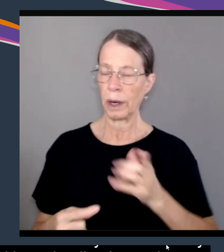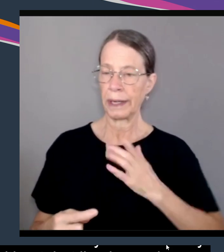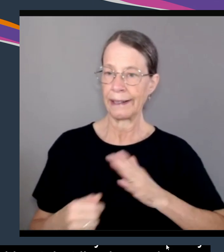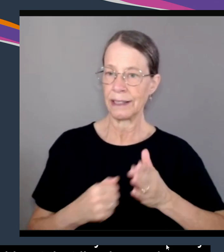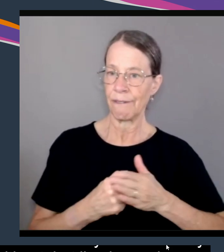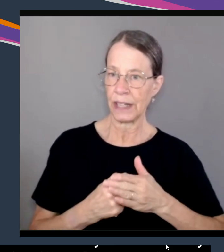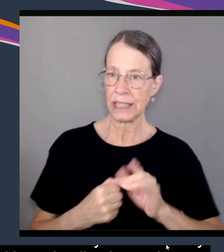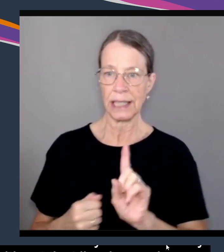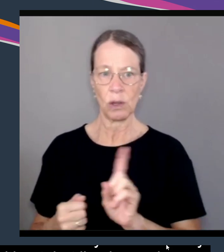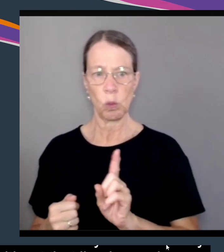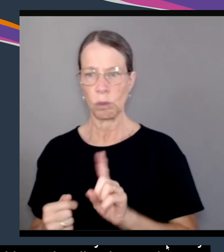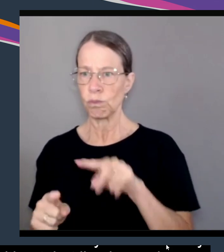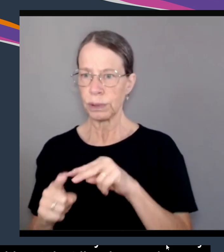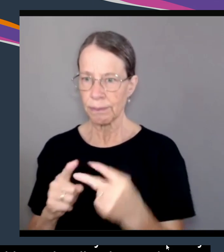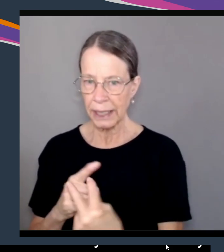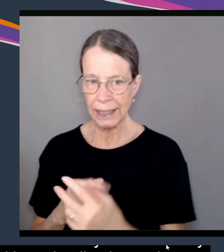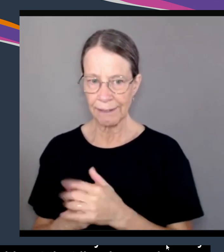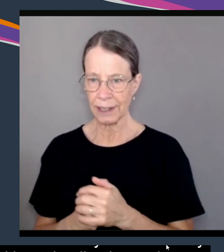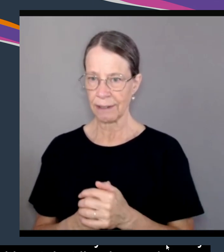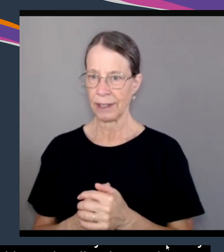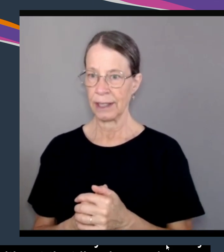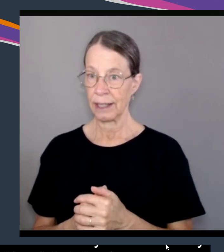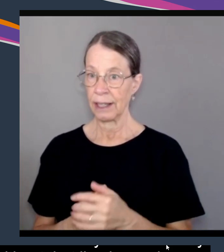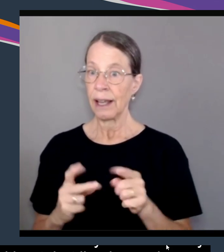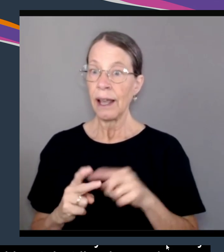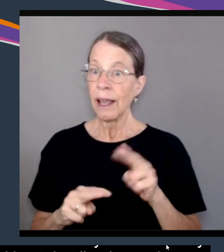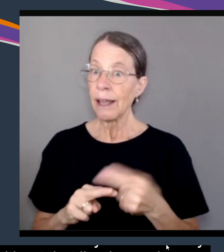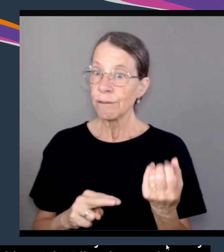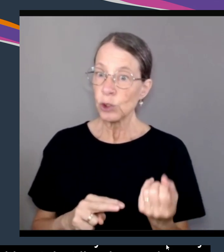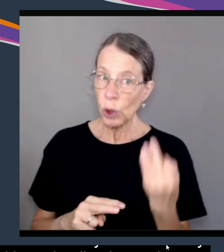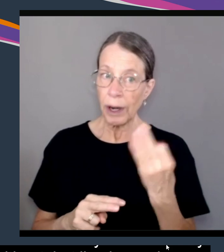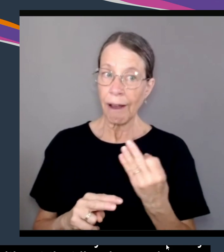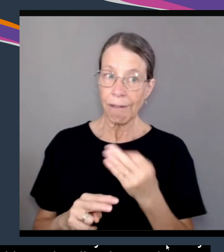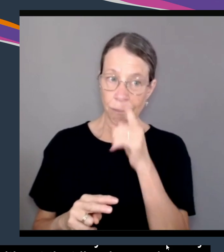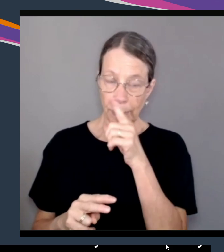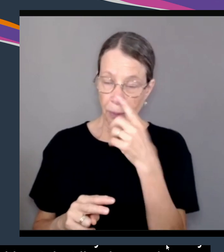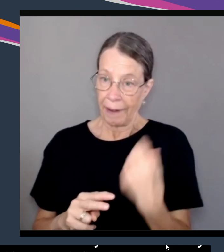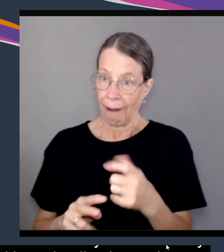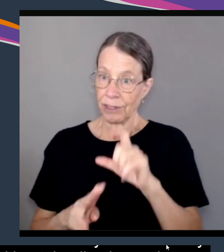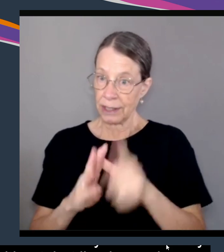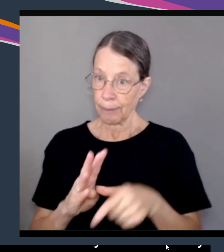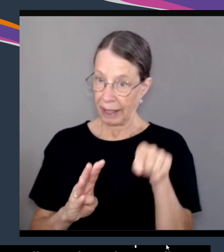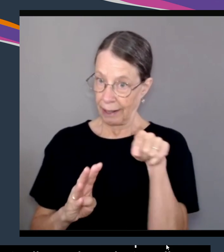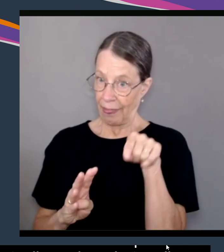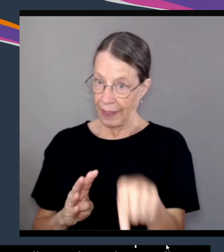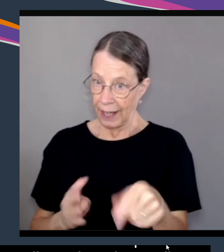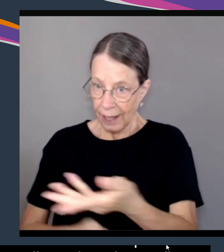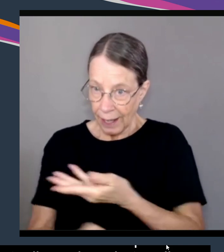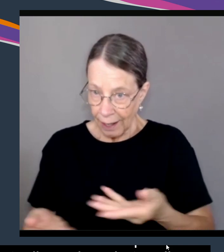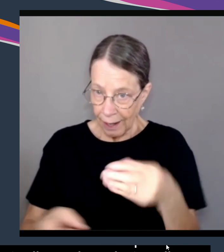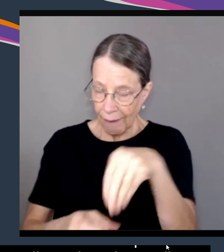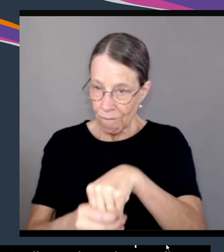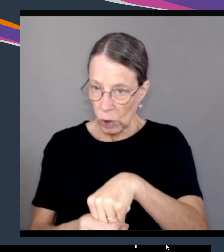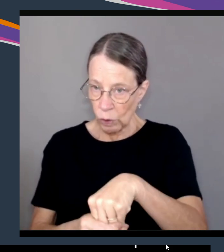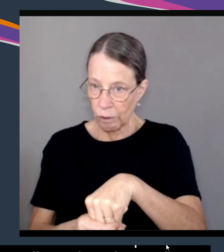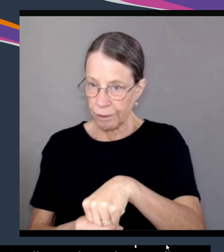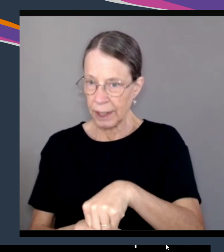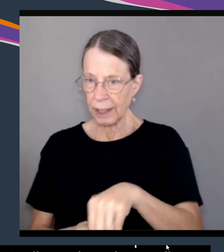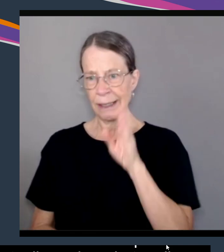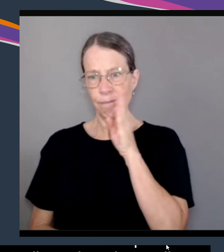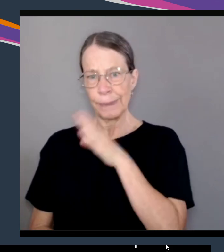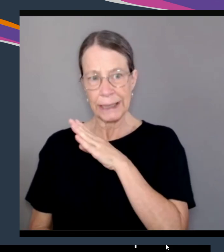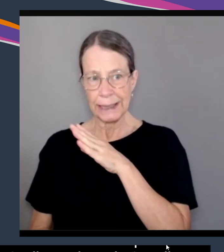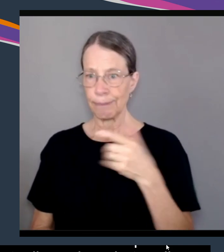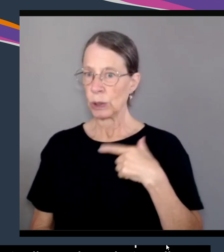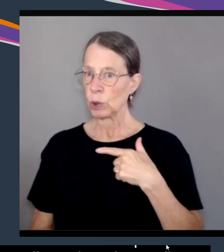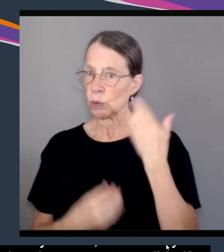not possible if disabled people are not at the table. And it's why we value the National Disability Research Partnership as the vehicle